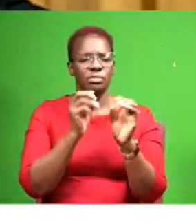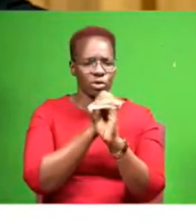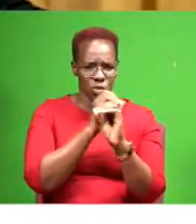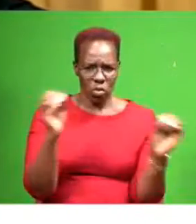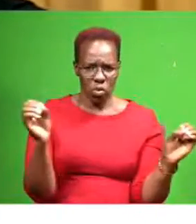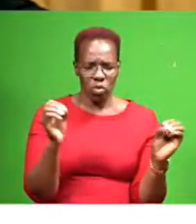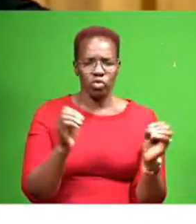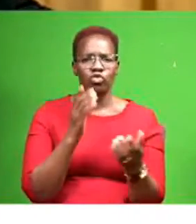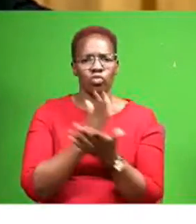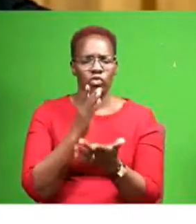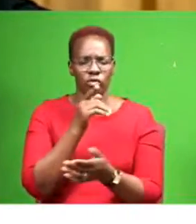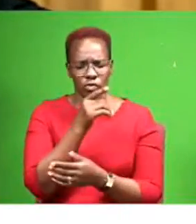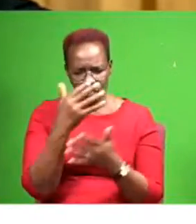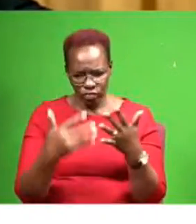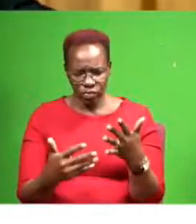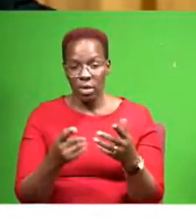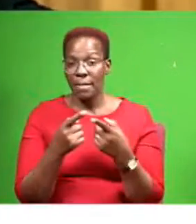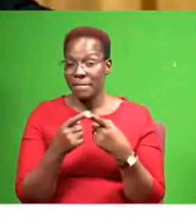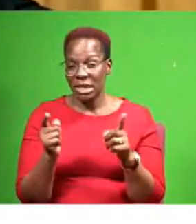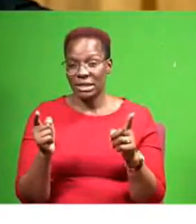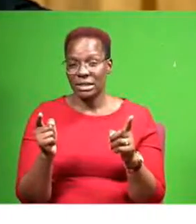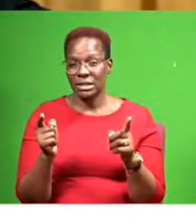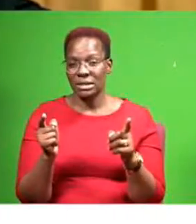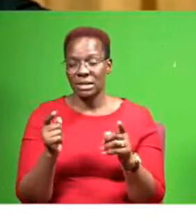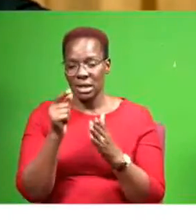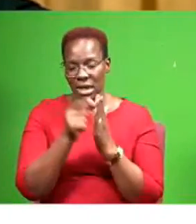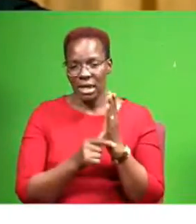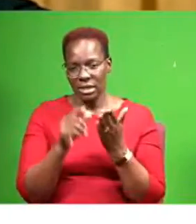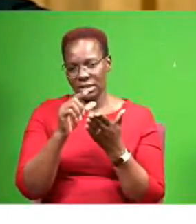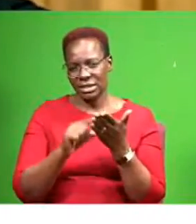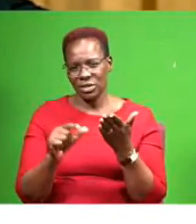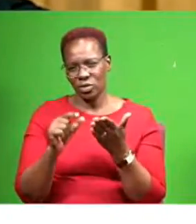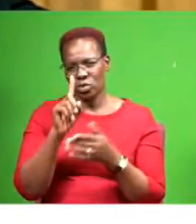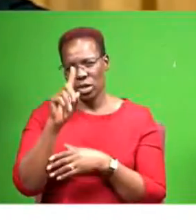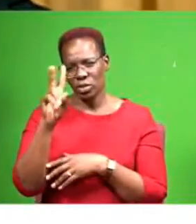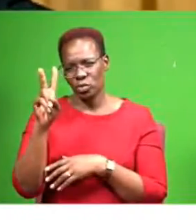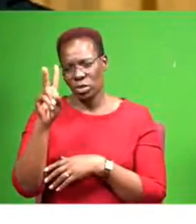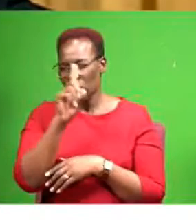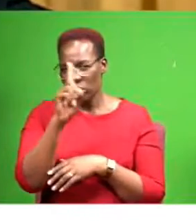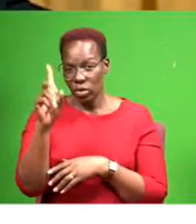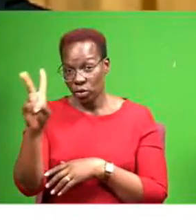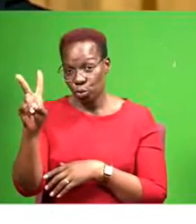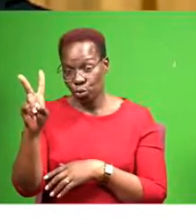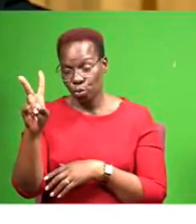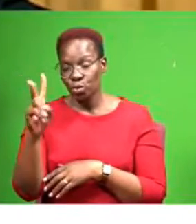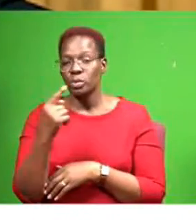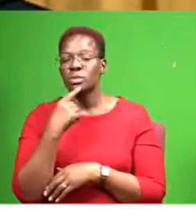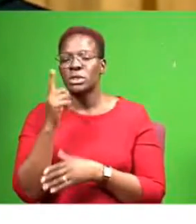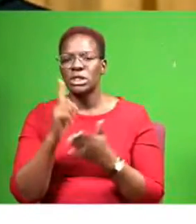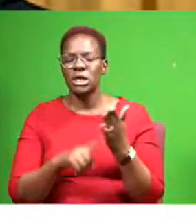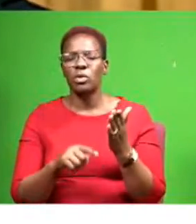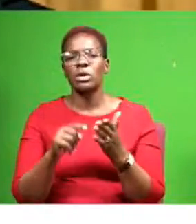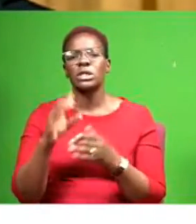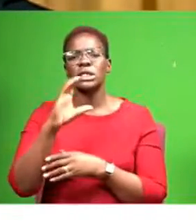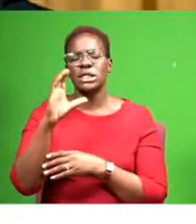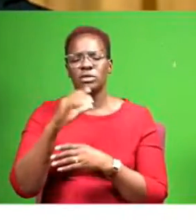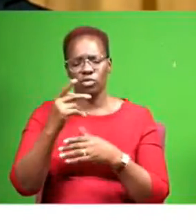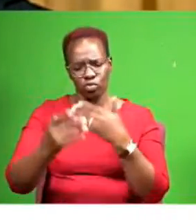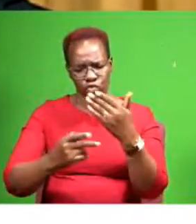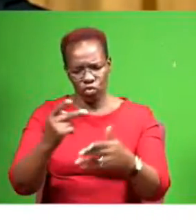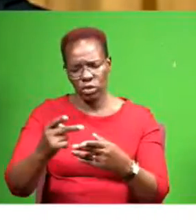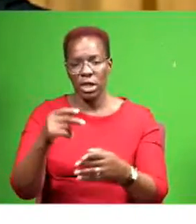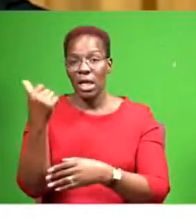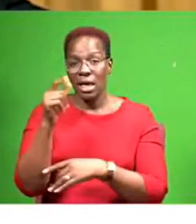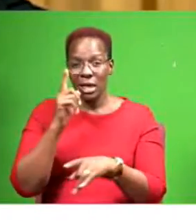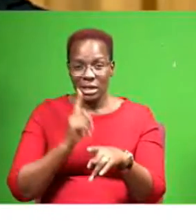to prove this fact. However, under Section 112 of the Evidence Act, it is provided that in civil proceedings, when any